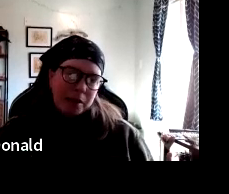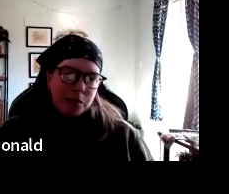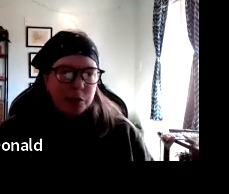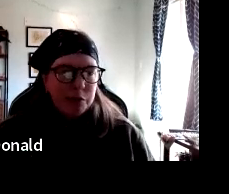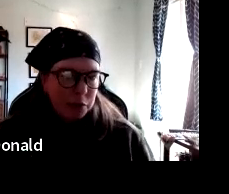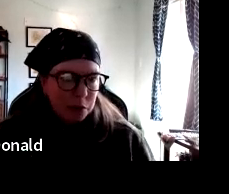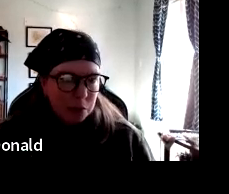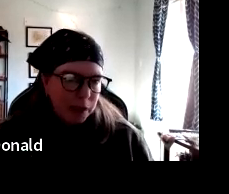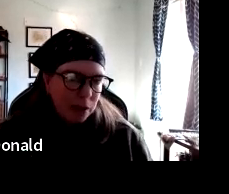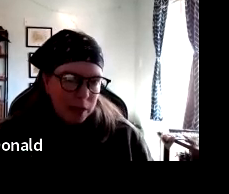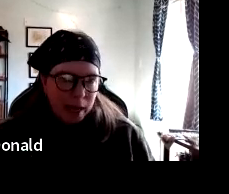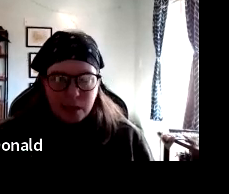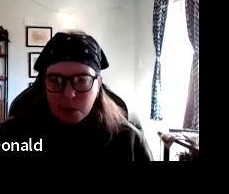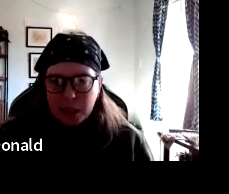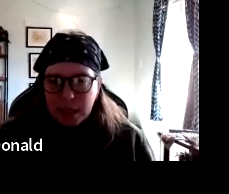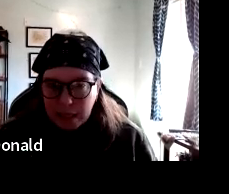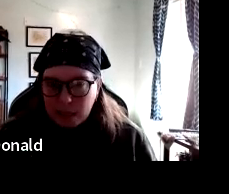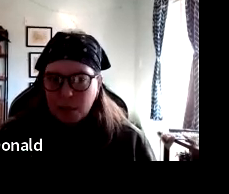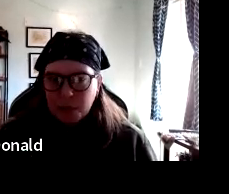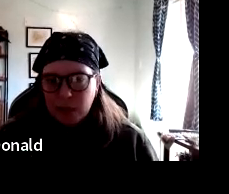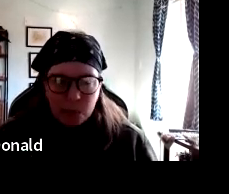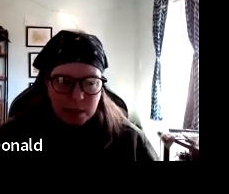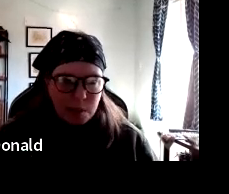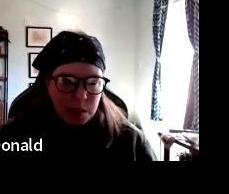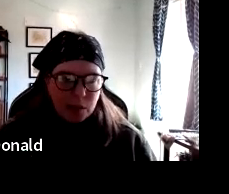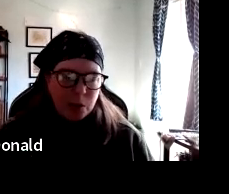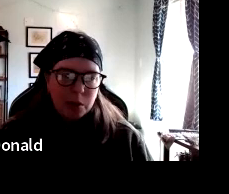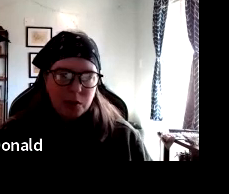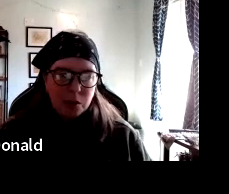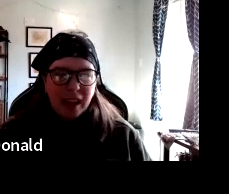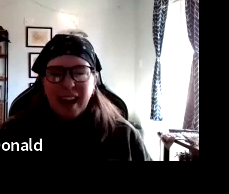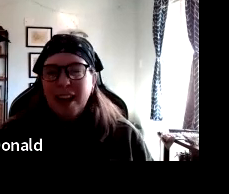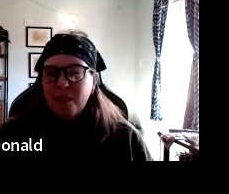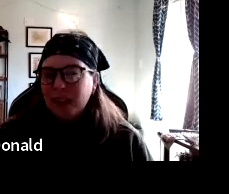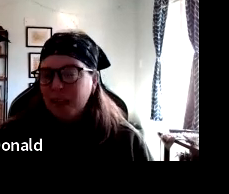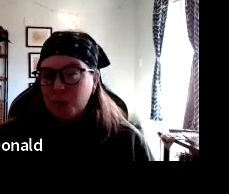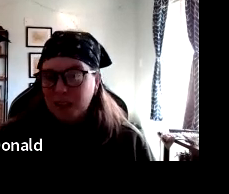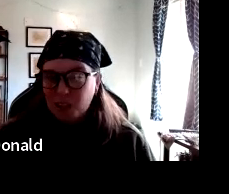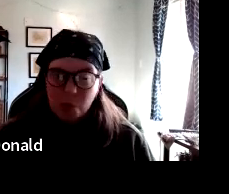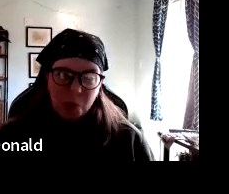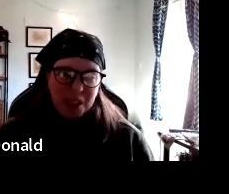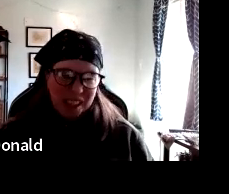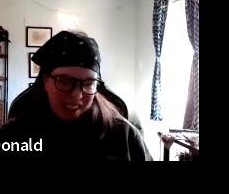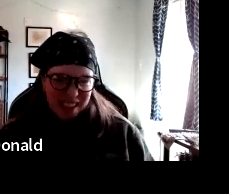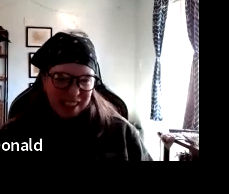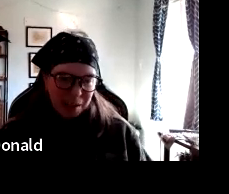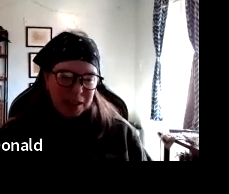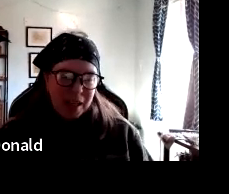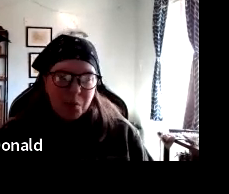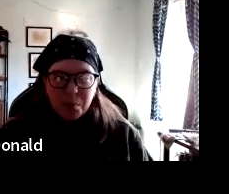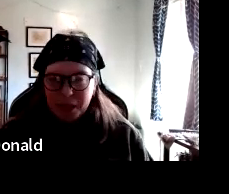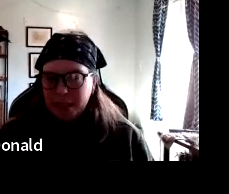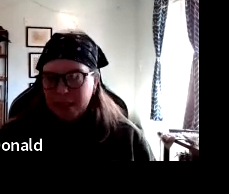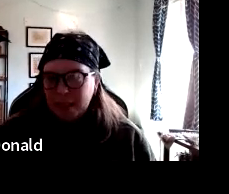our friends for food. We know that because we can eat some of them. We see them in the grocery store. I even like them in my soup, which I think is kind of